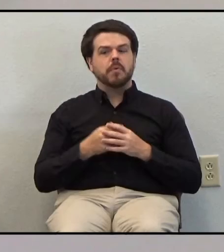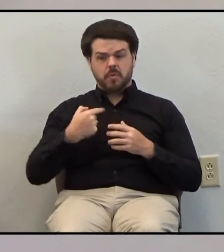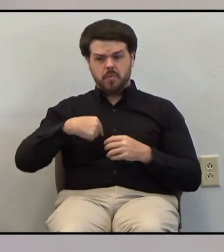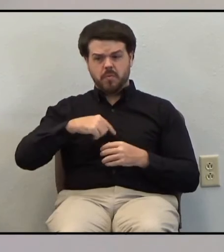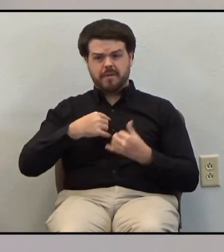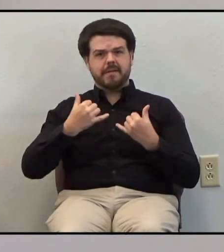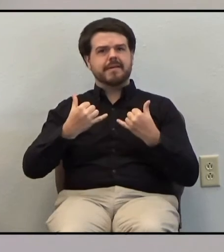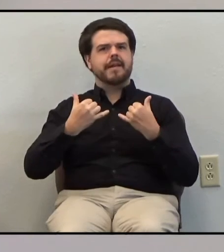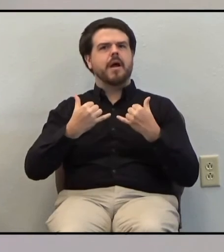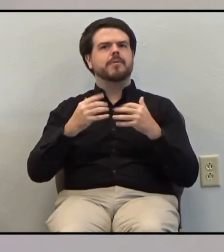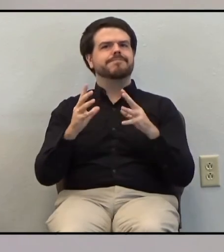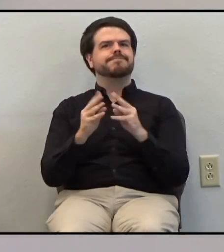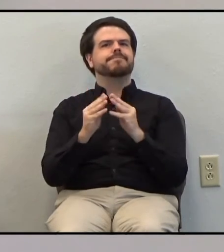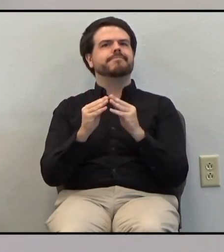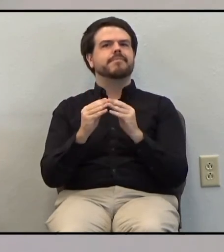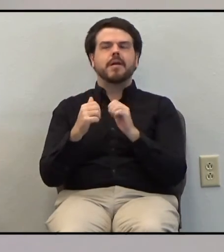we